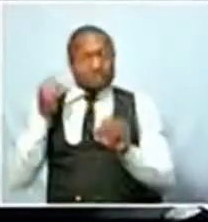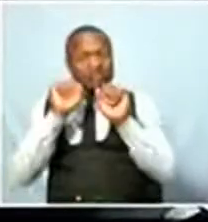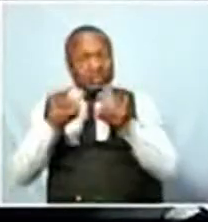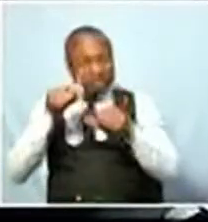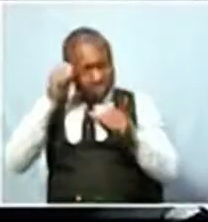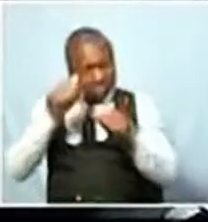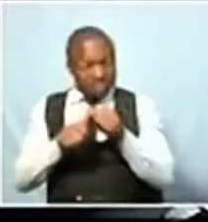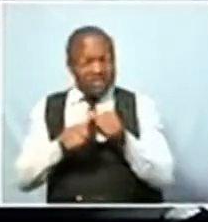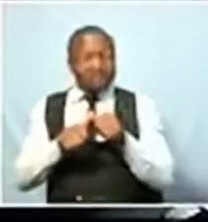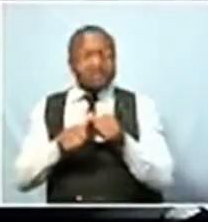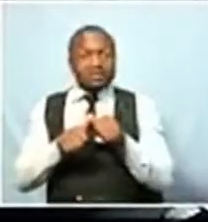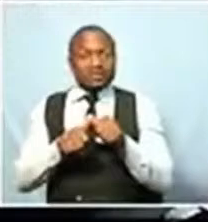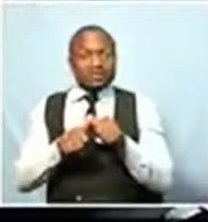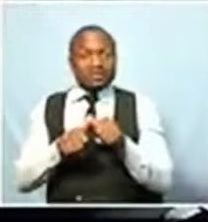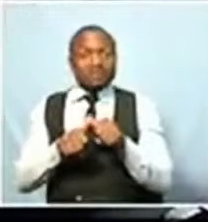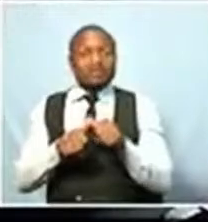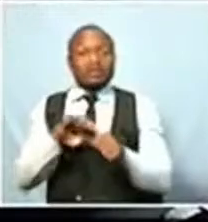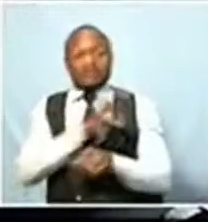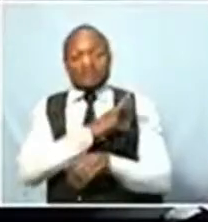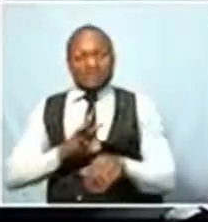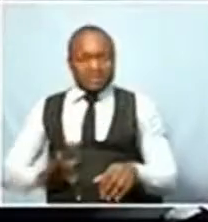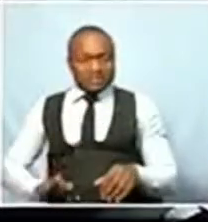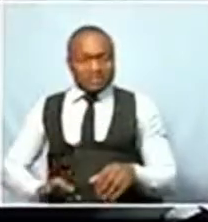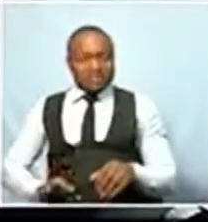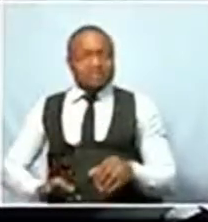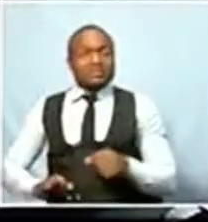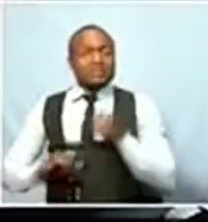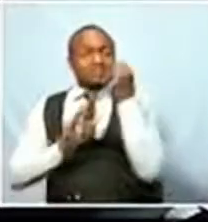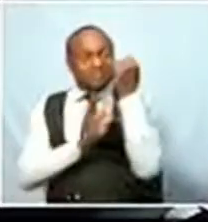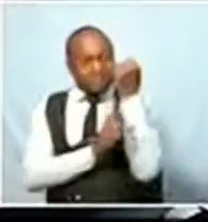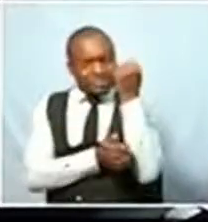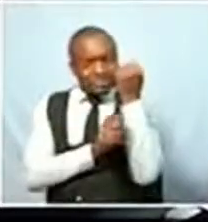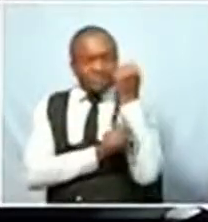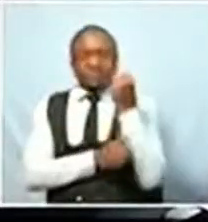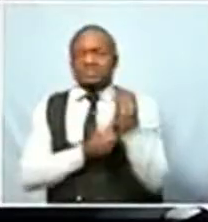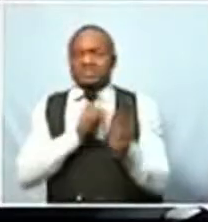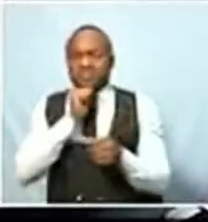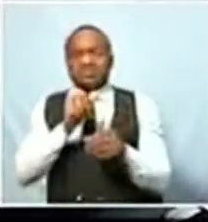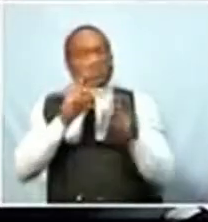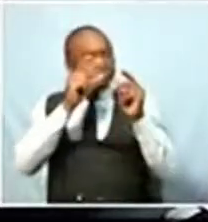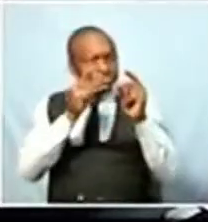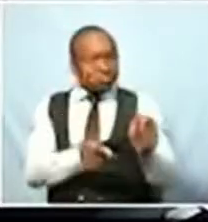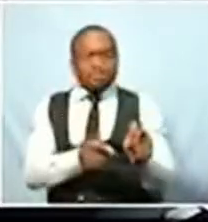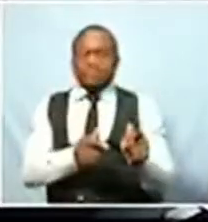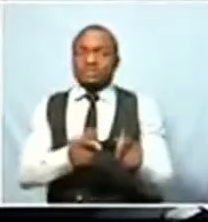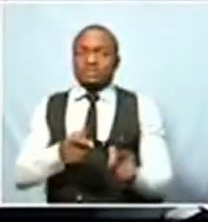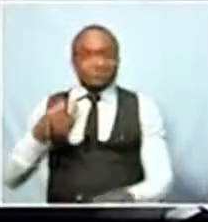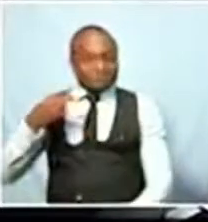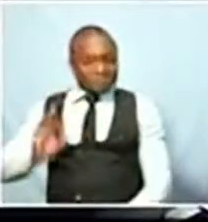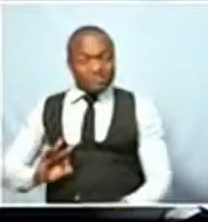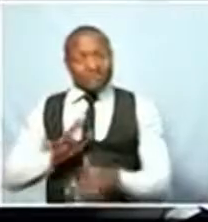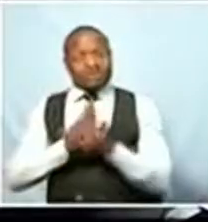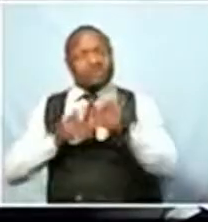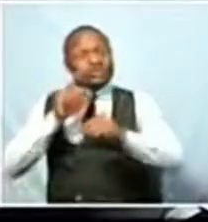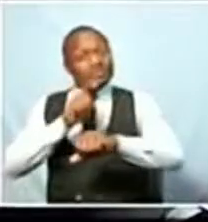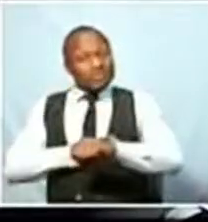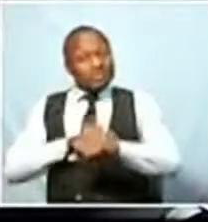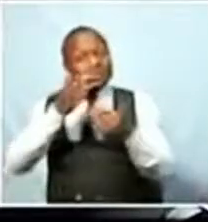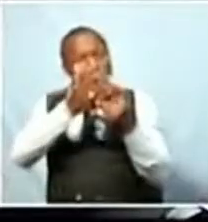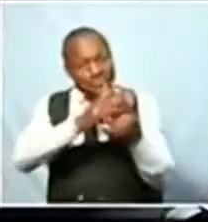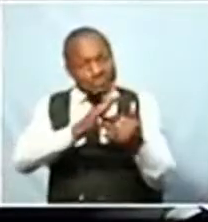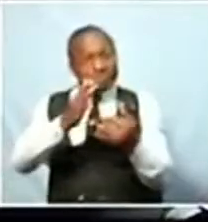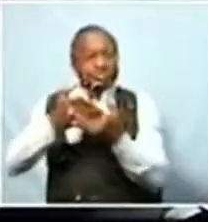me. The food, the maize, it doesn't reach to the beneficiaries. Maybe sometimes it is being